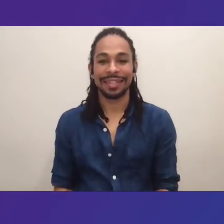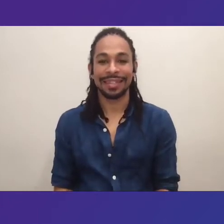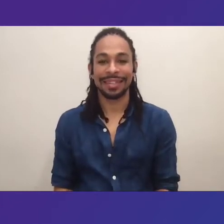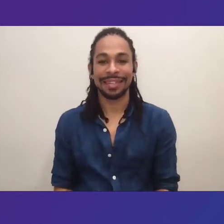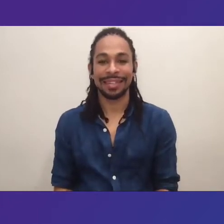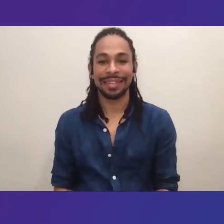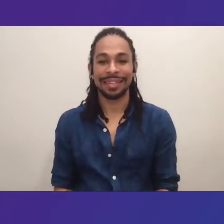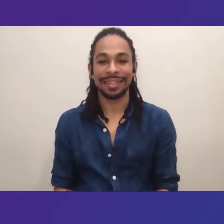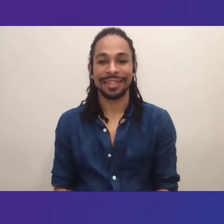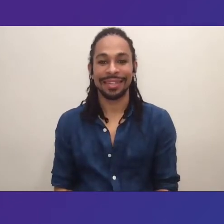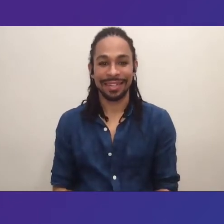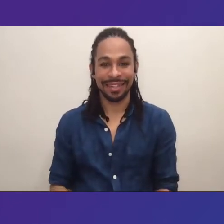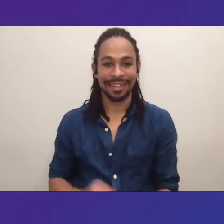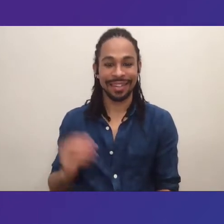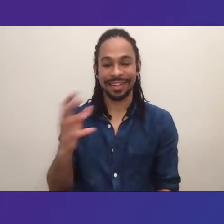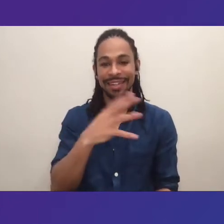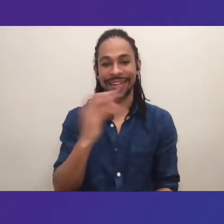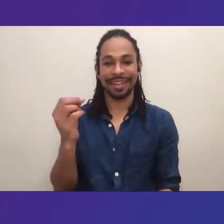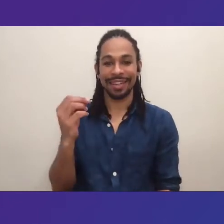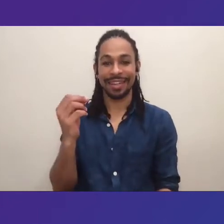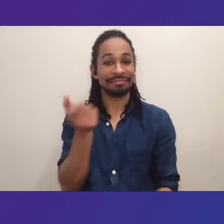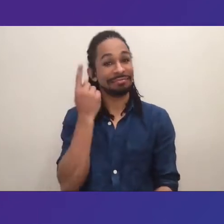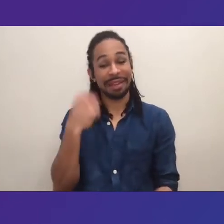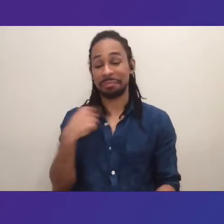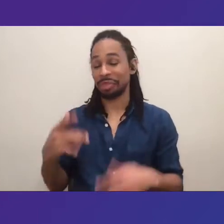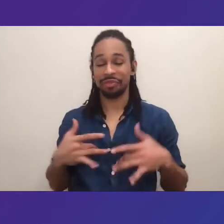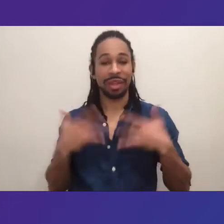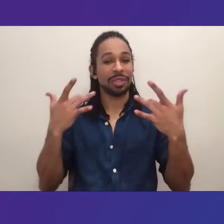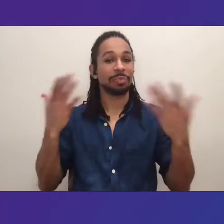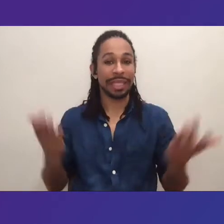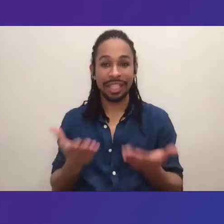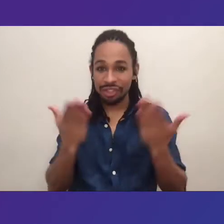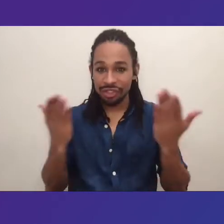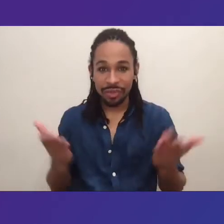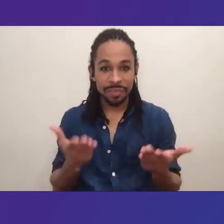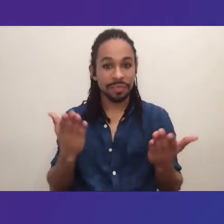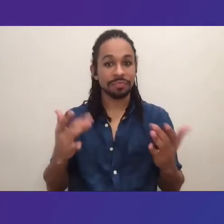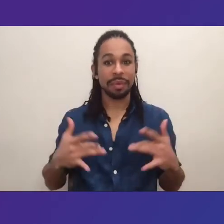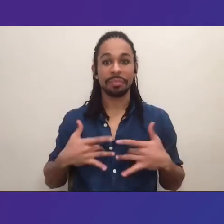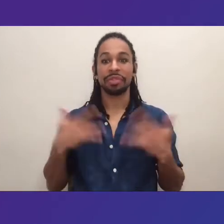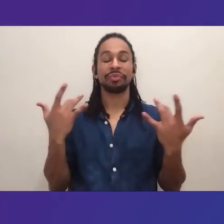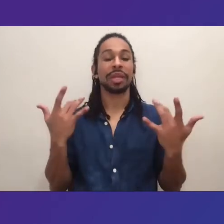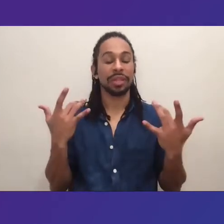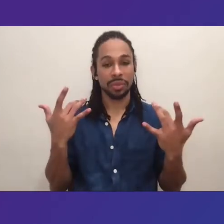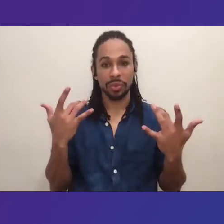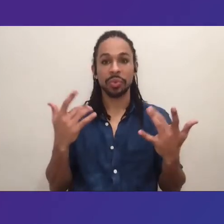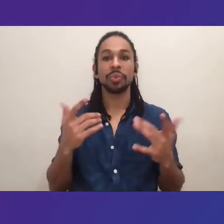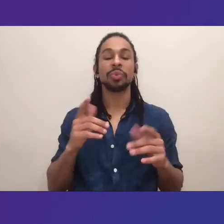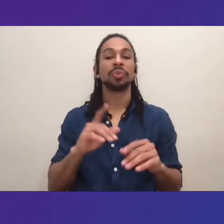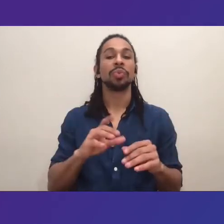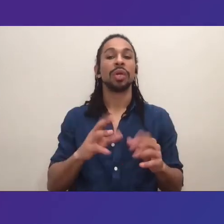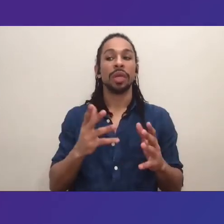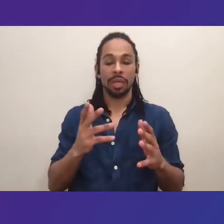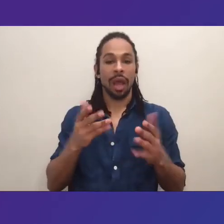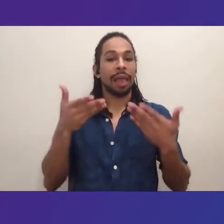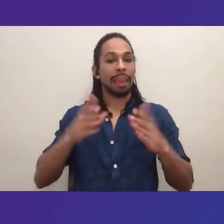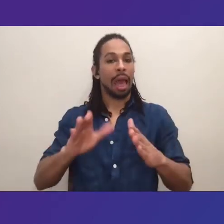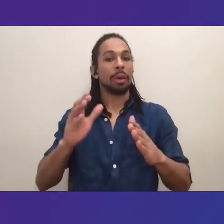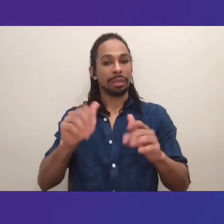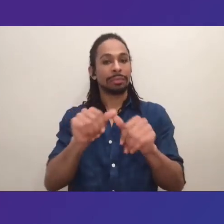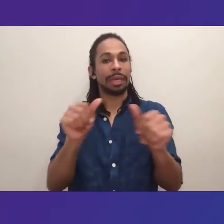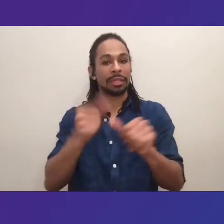thrilled to be here, and I'm thrilled to get out of the way very quickly, so that